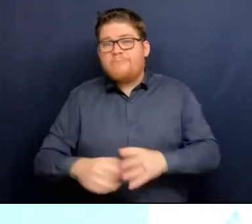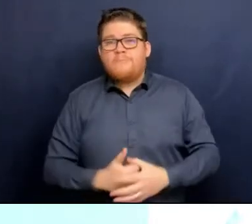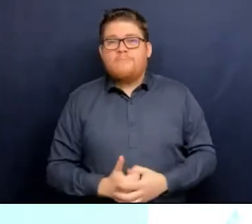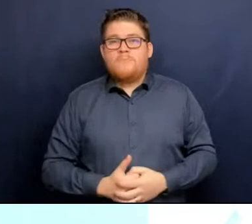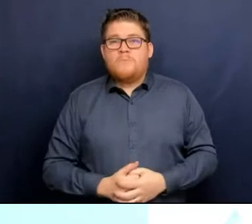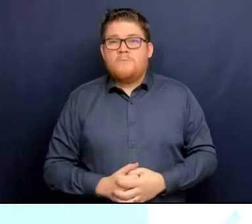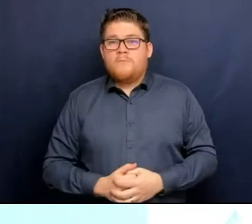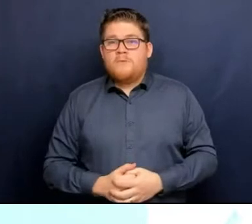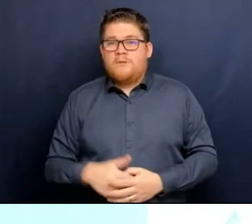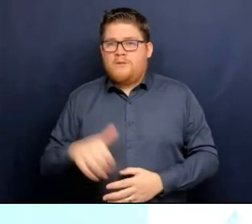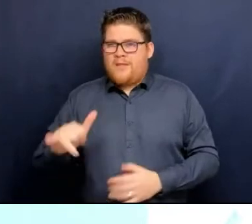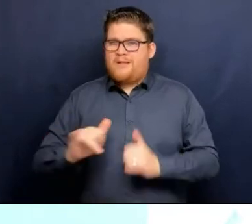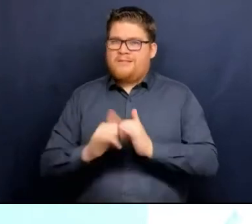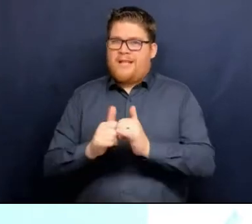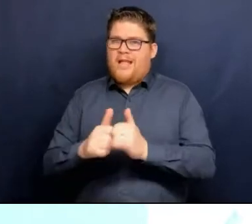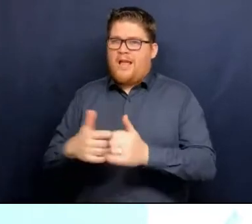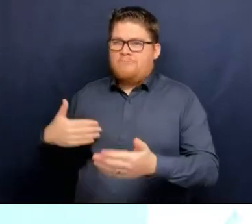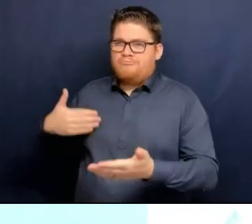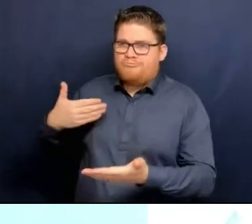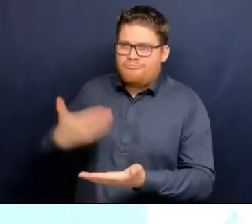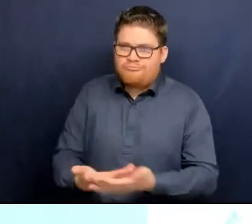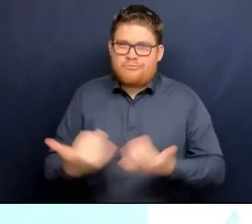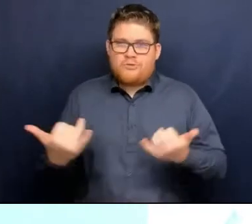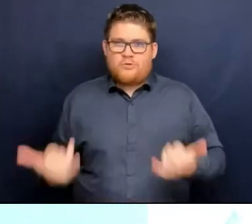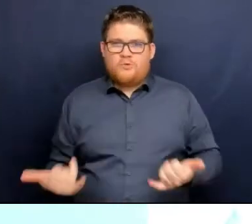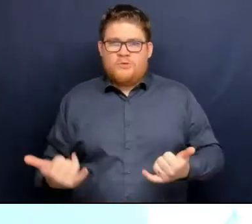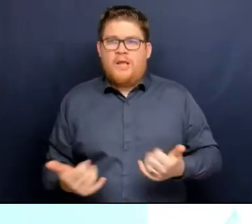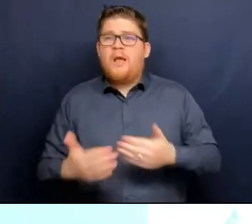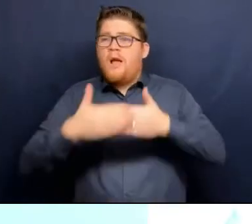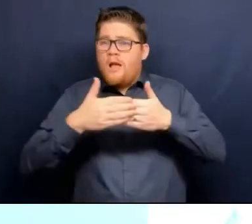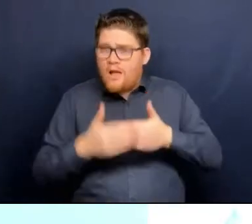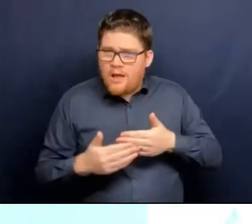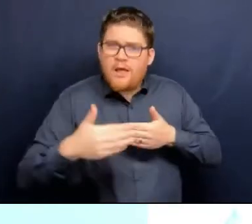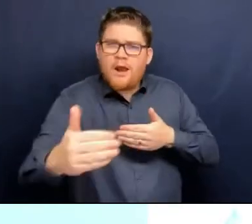that. Moving to the phone line, we have Lisa Yuzda, City News.